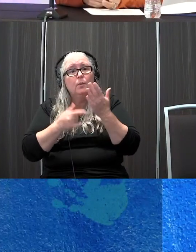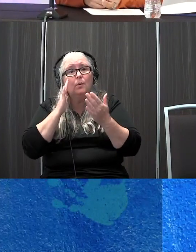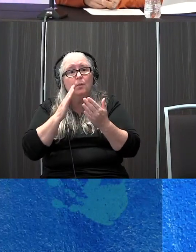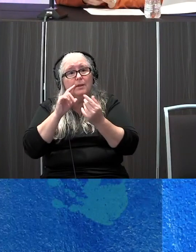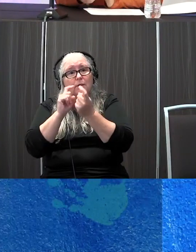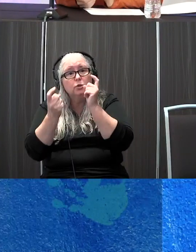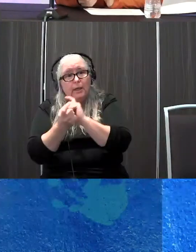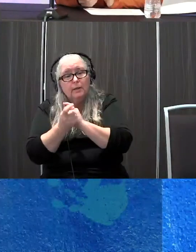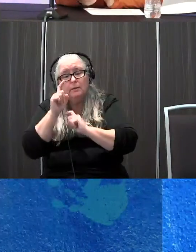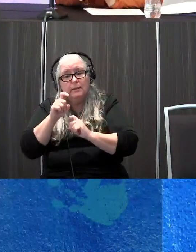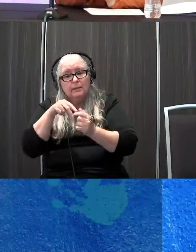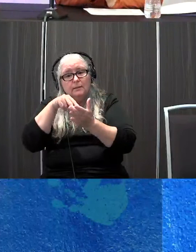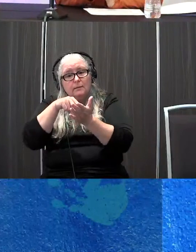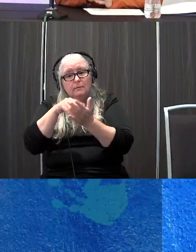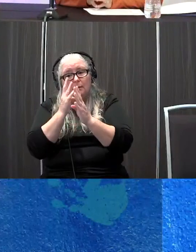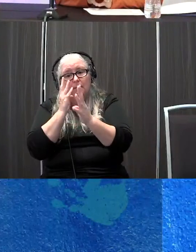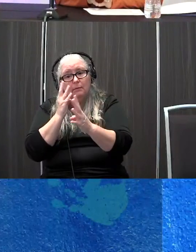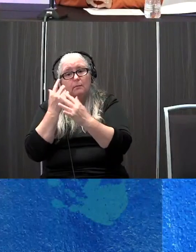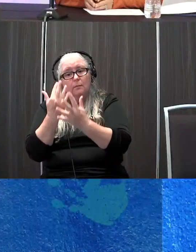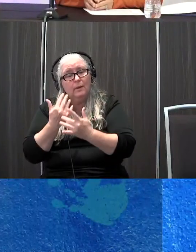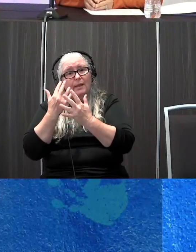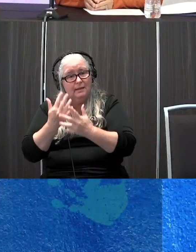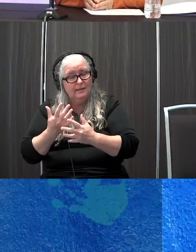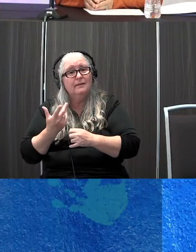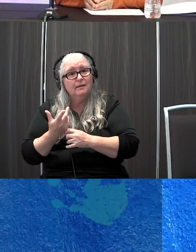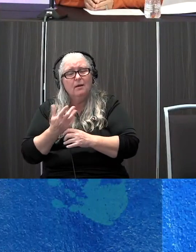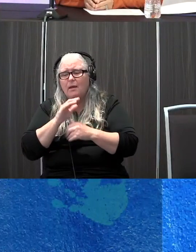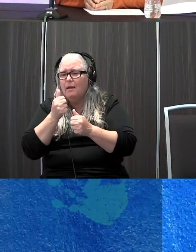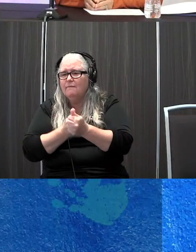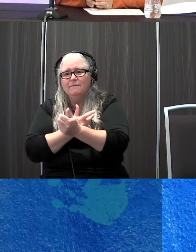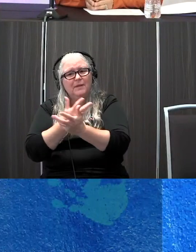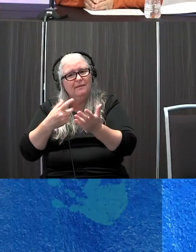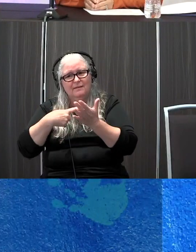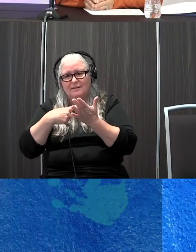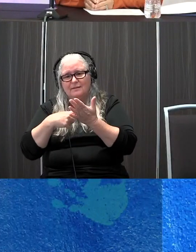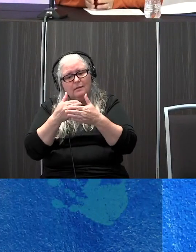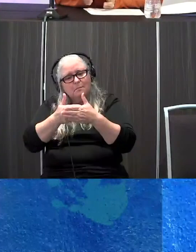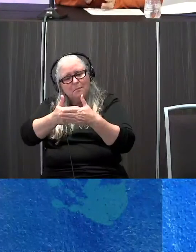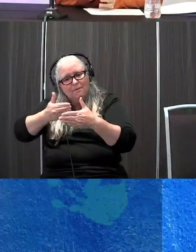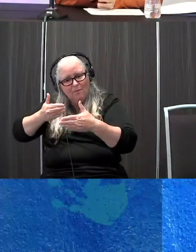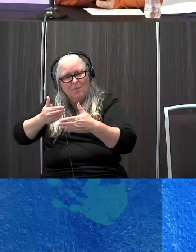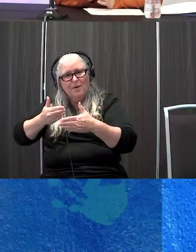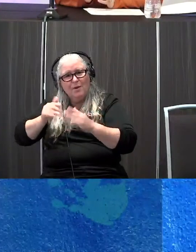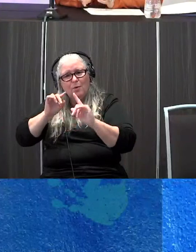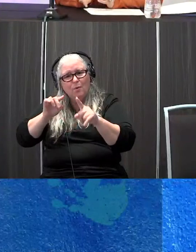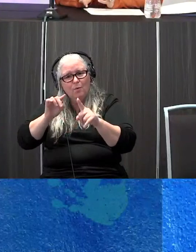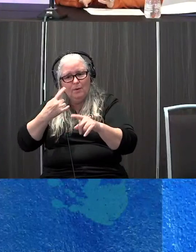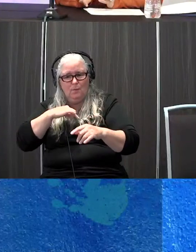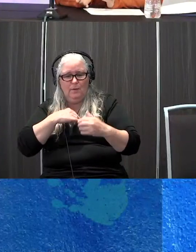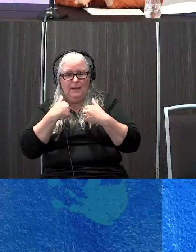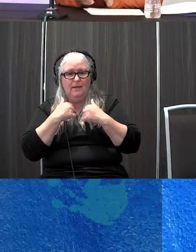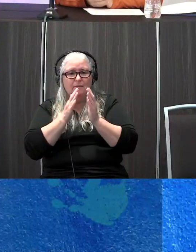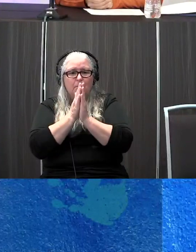have to wait. So we talked about all of those things beforehand, and actually had a book, and we watched videos